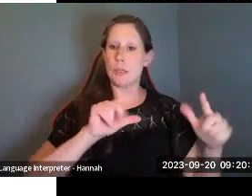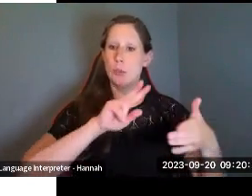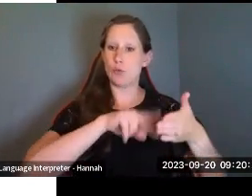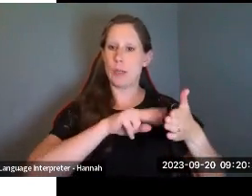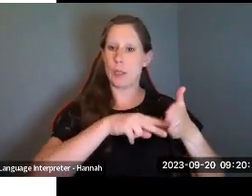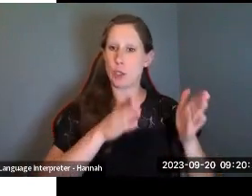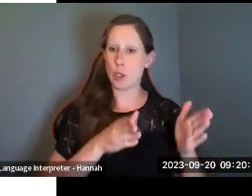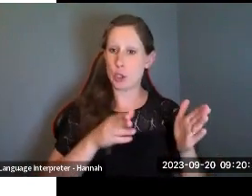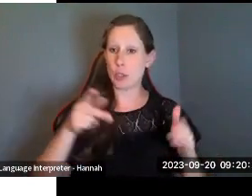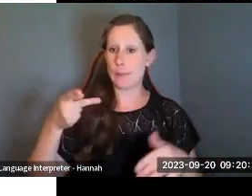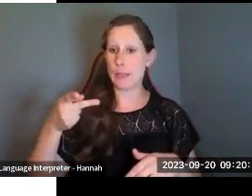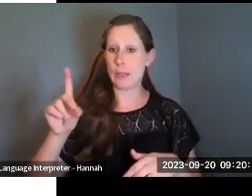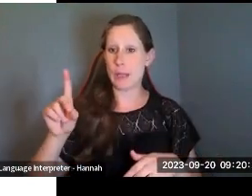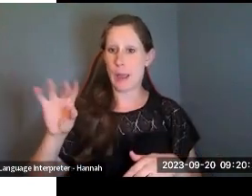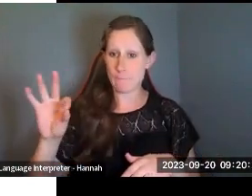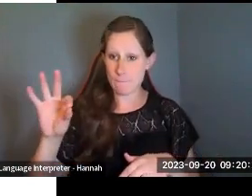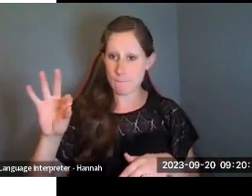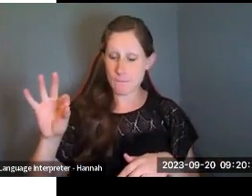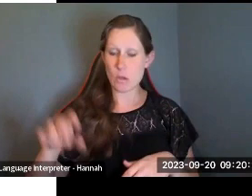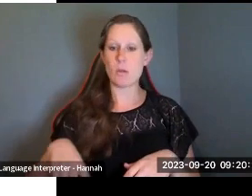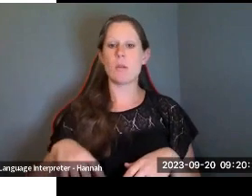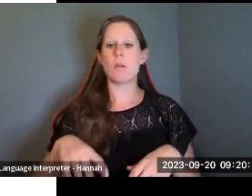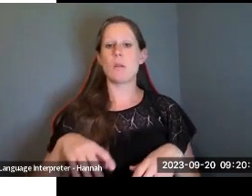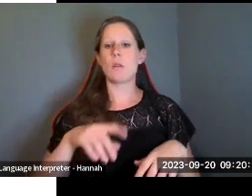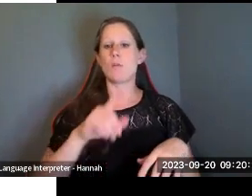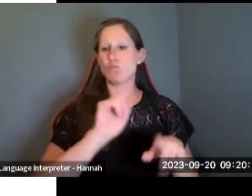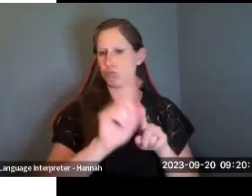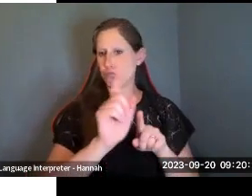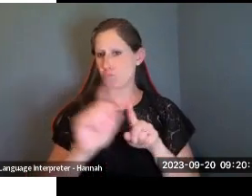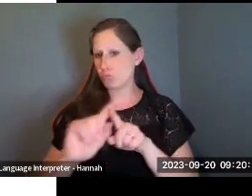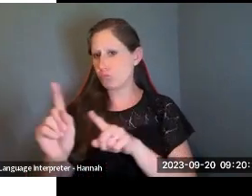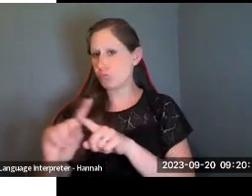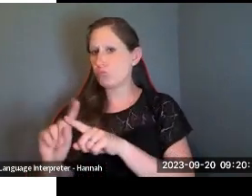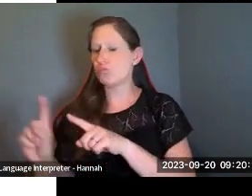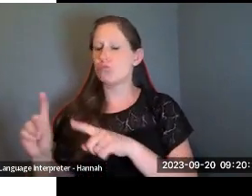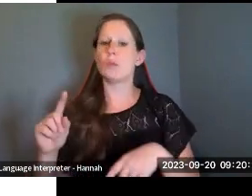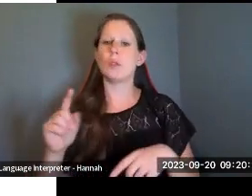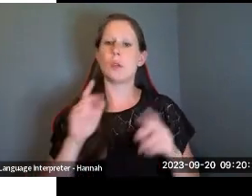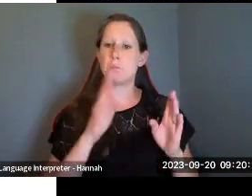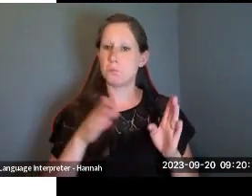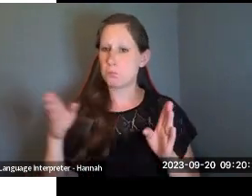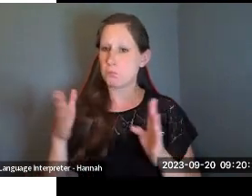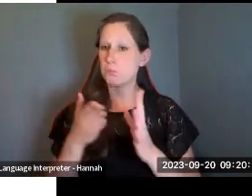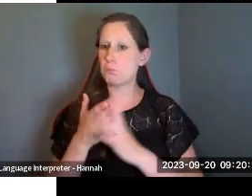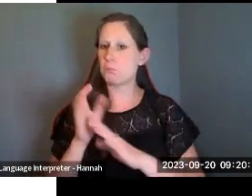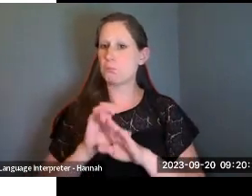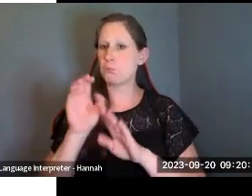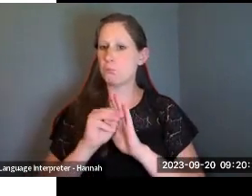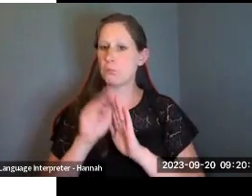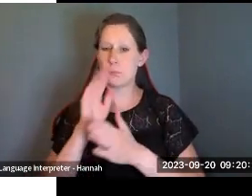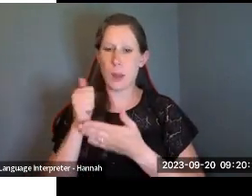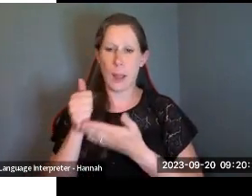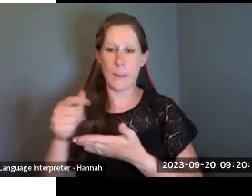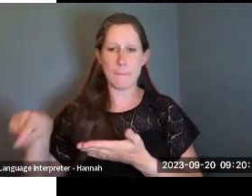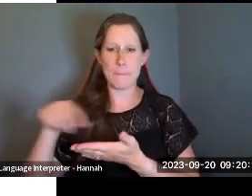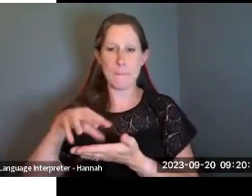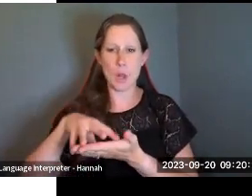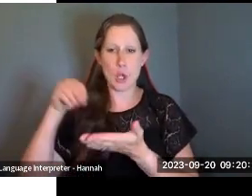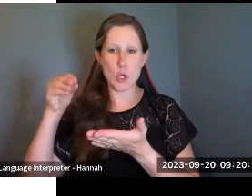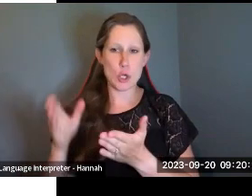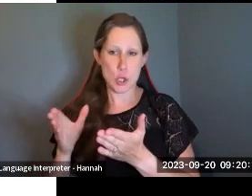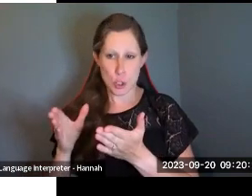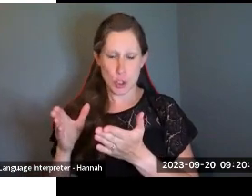PDFs and different pieces along the way that help learners be able